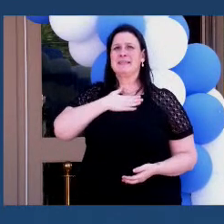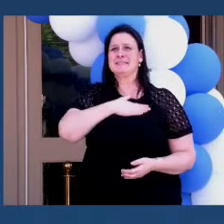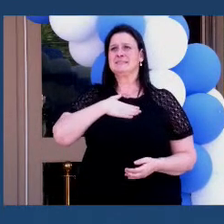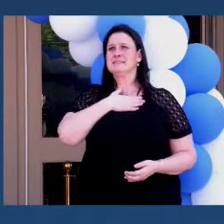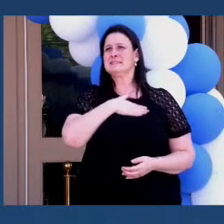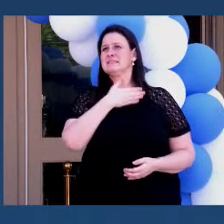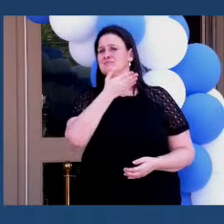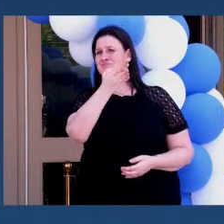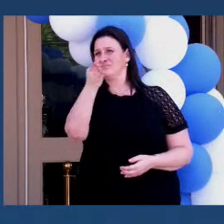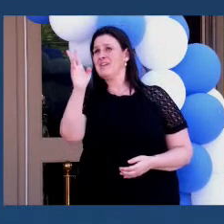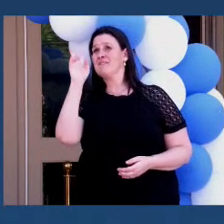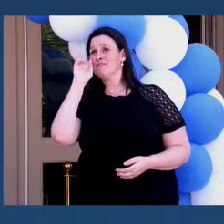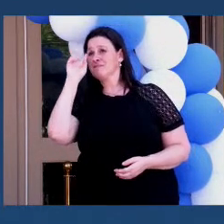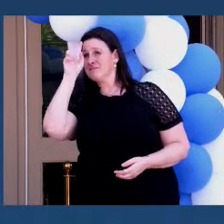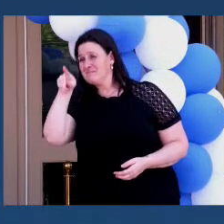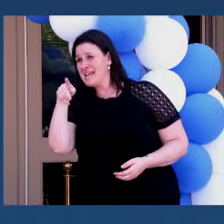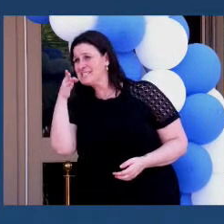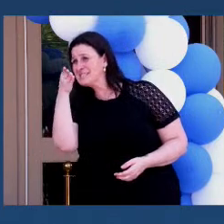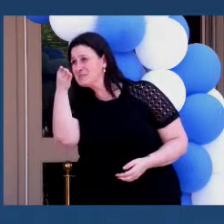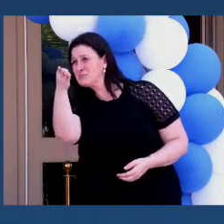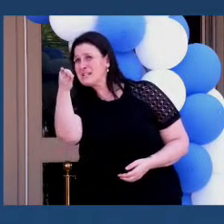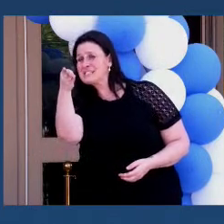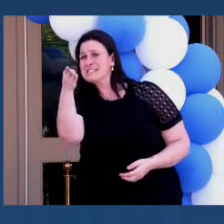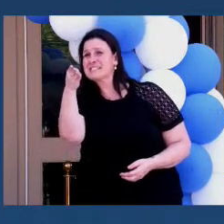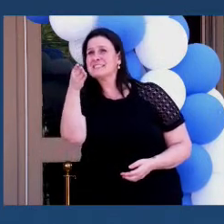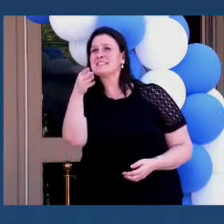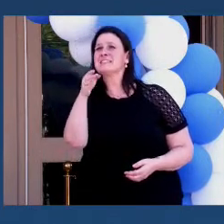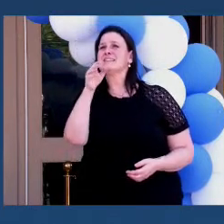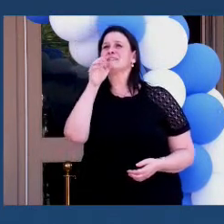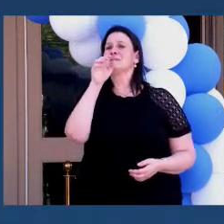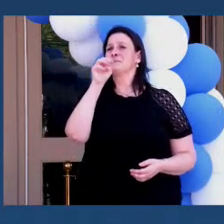present? Vice President, Ms. Alethea Smith-Tucker,